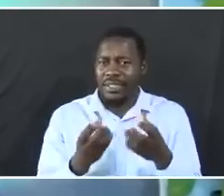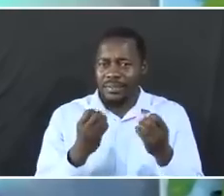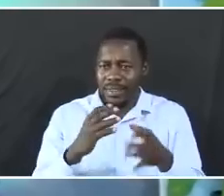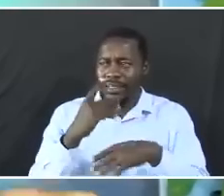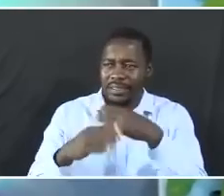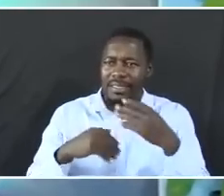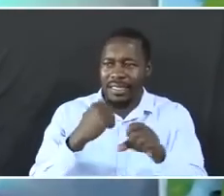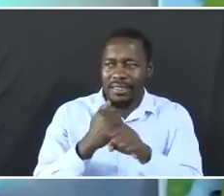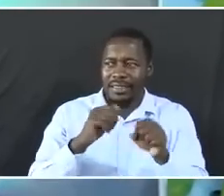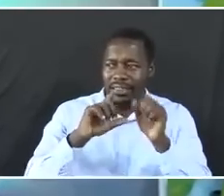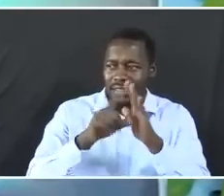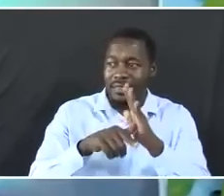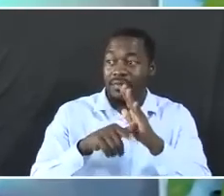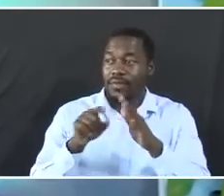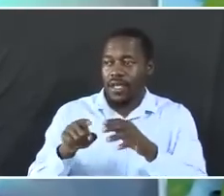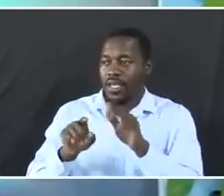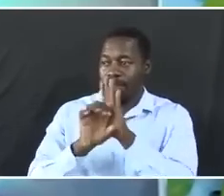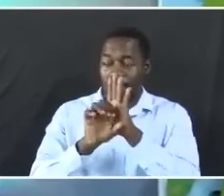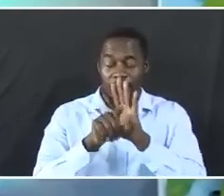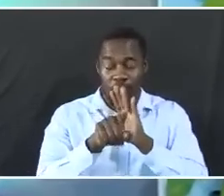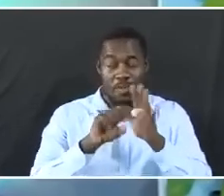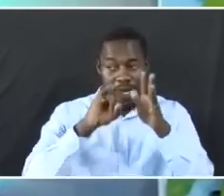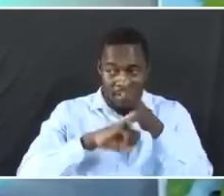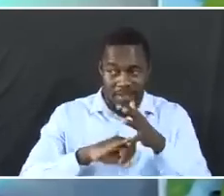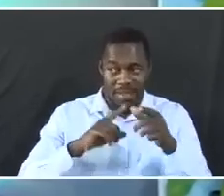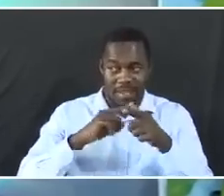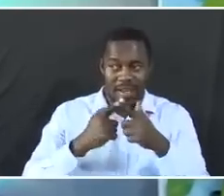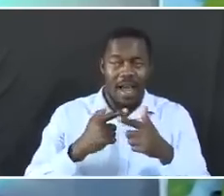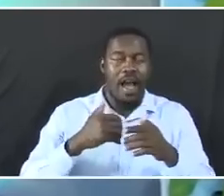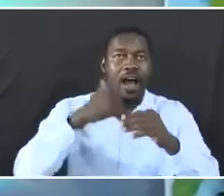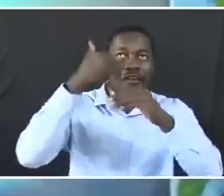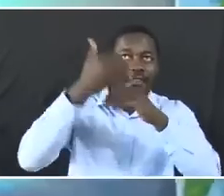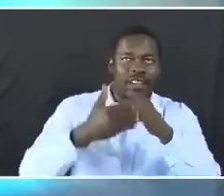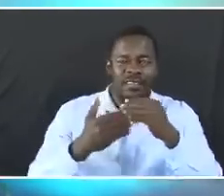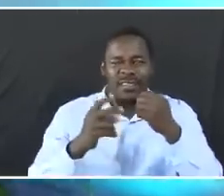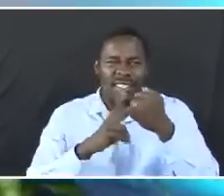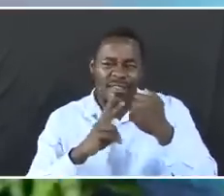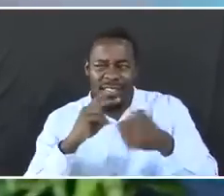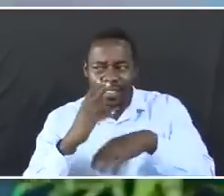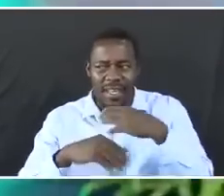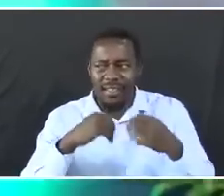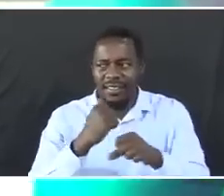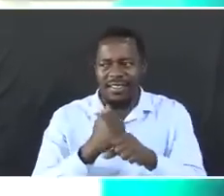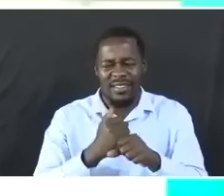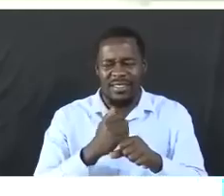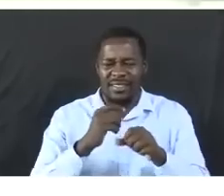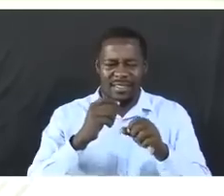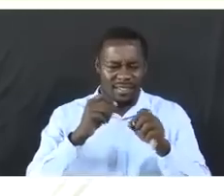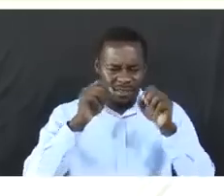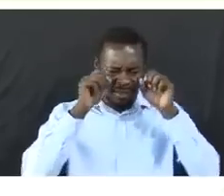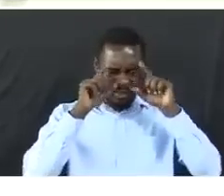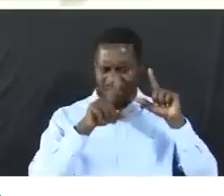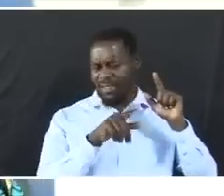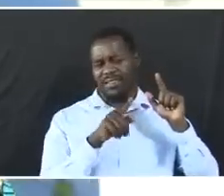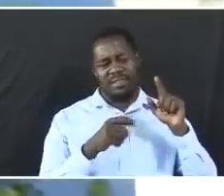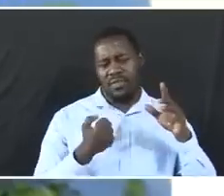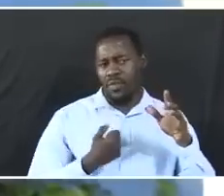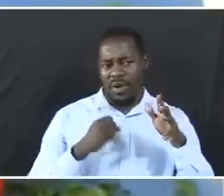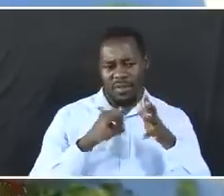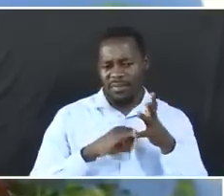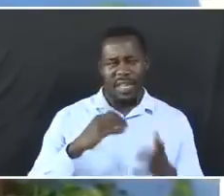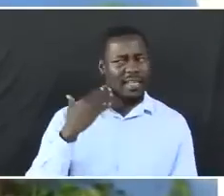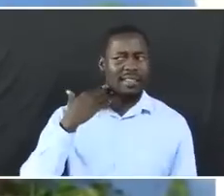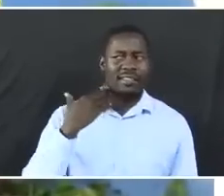because it was a feast. Me, I always say they intoxicated Jacob. So he just